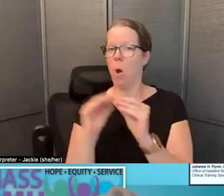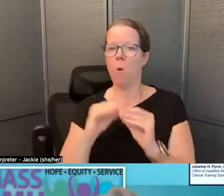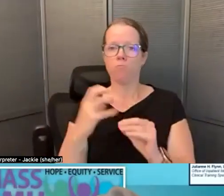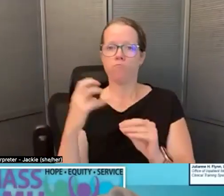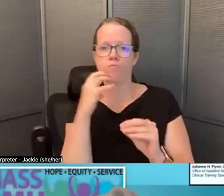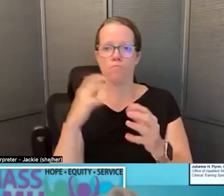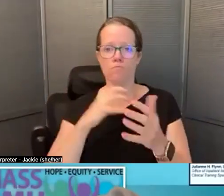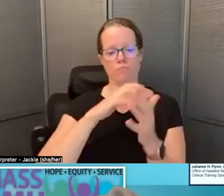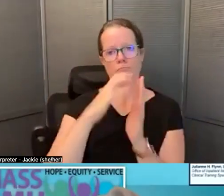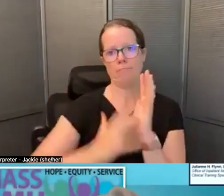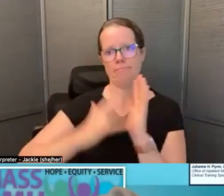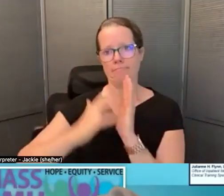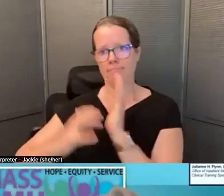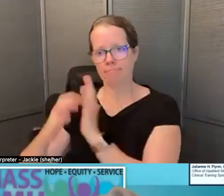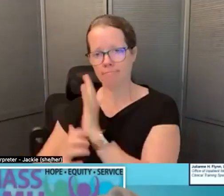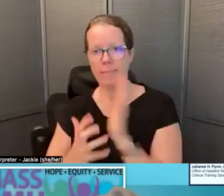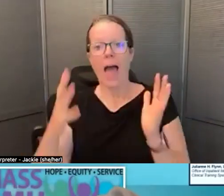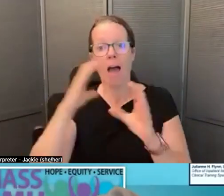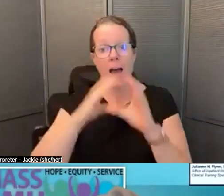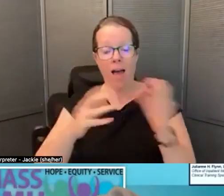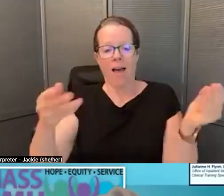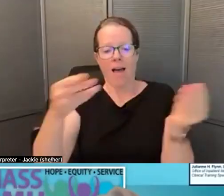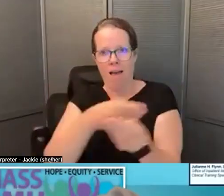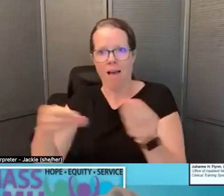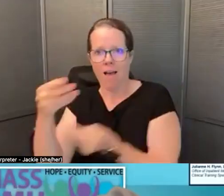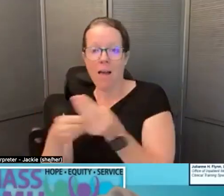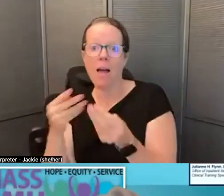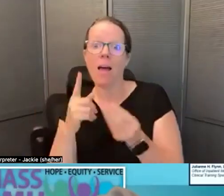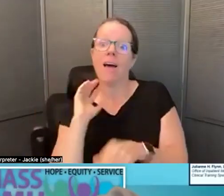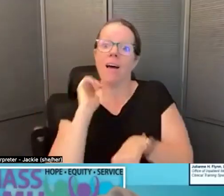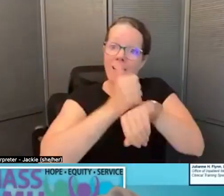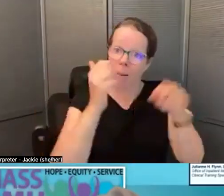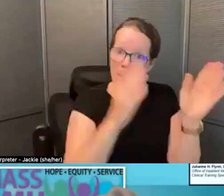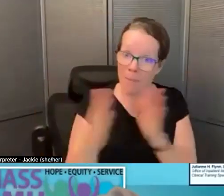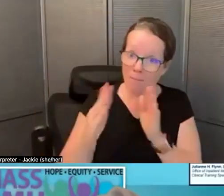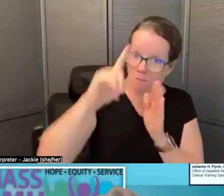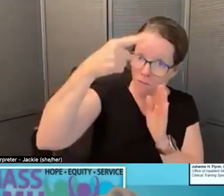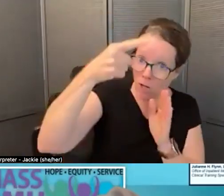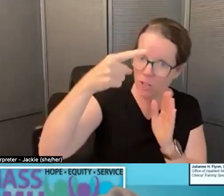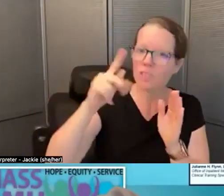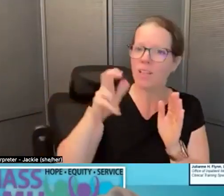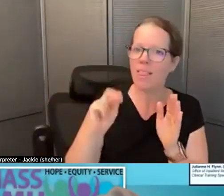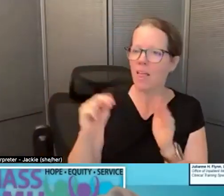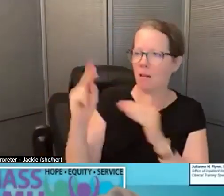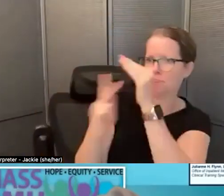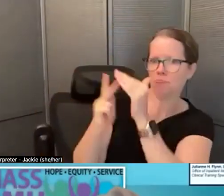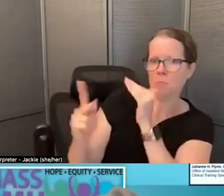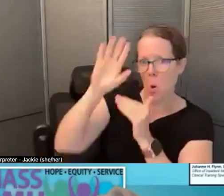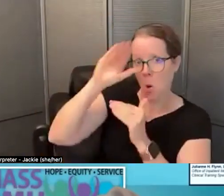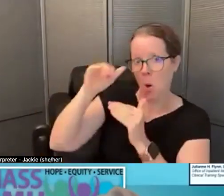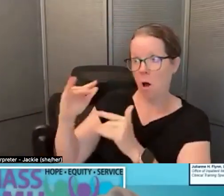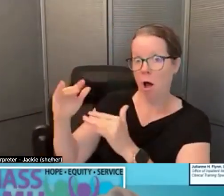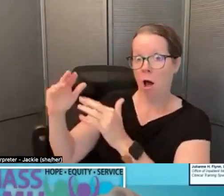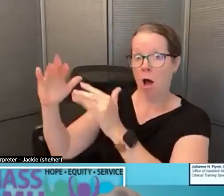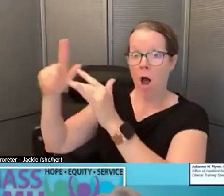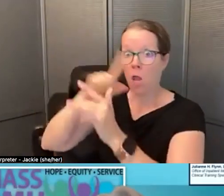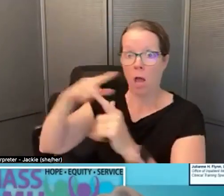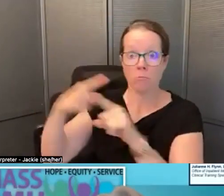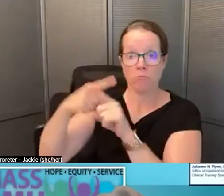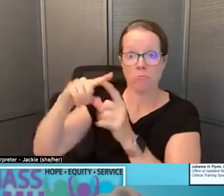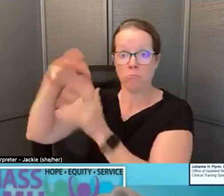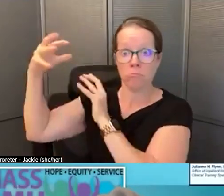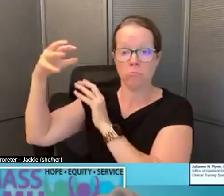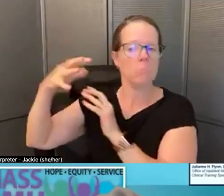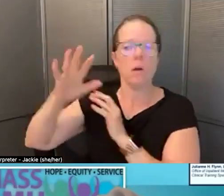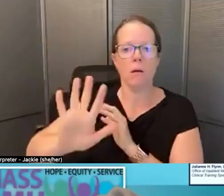to the side and formulating a plan before we saw the person really start to escalate and, get into the full crisis cycle,